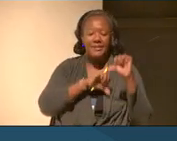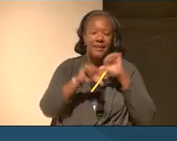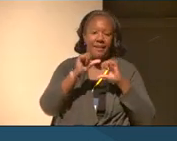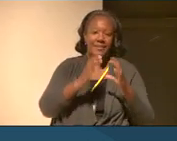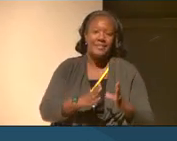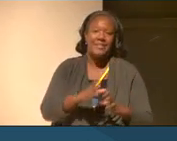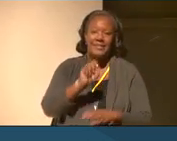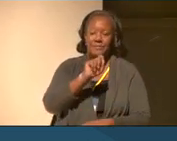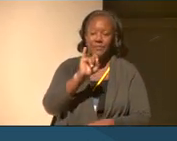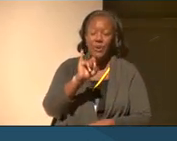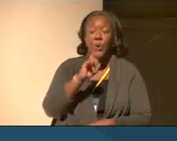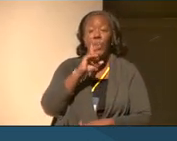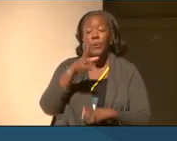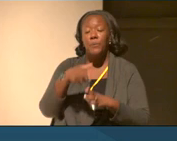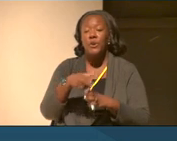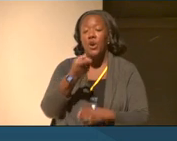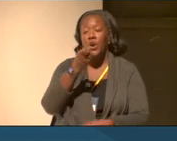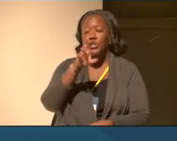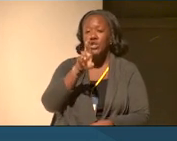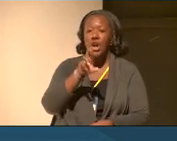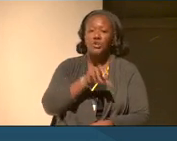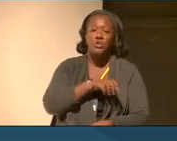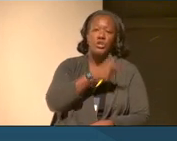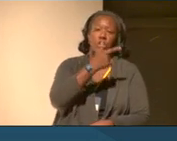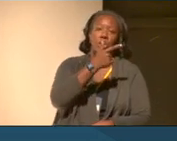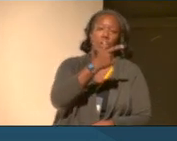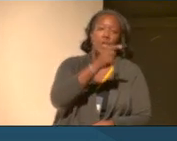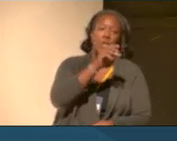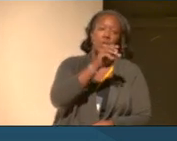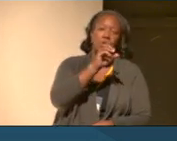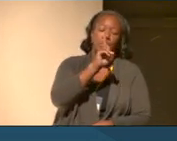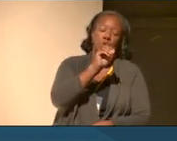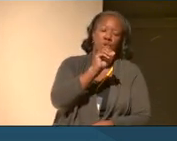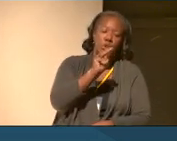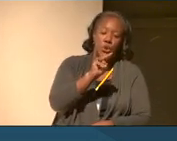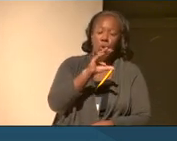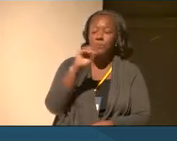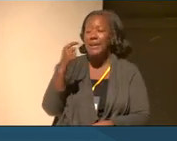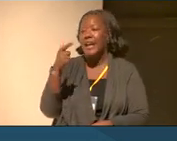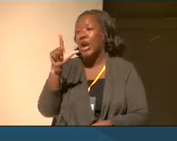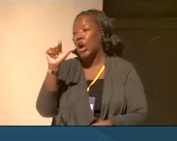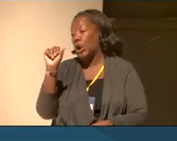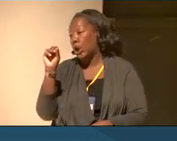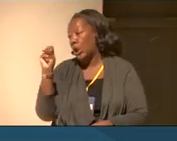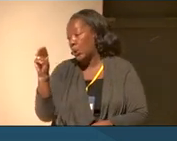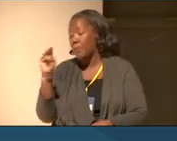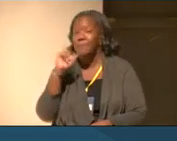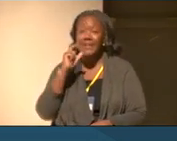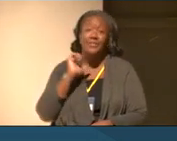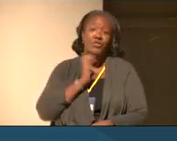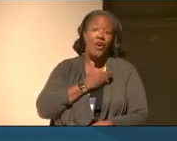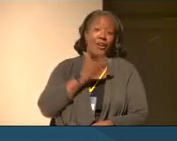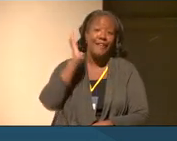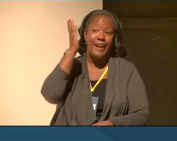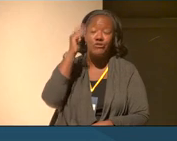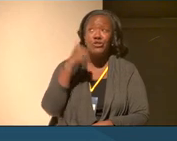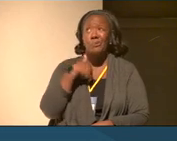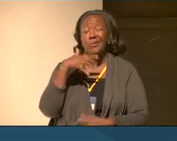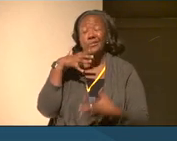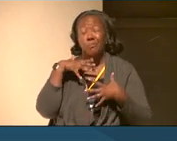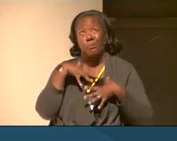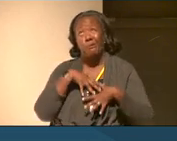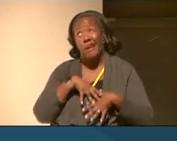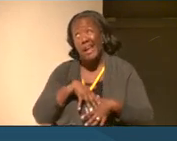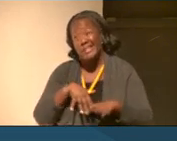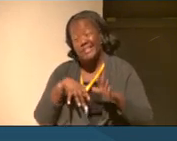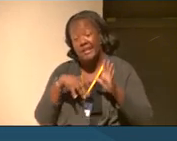We were called Doctors Doom and Gloom on the lecture circuit because everything we said was so depressing. And it wasn't, as I said, there's lots you could be depressed about. But as